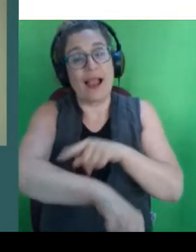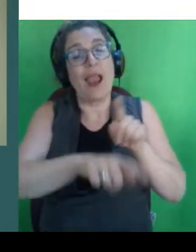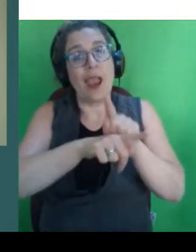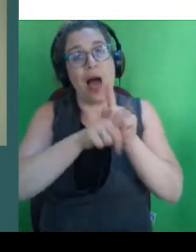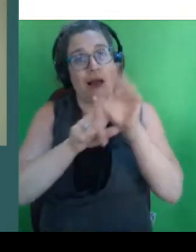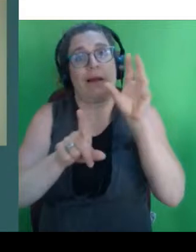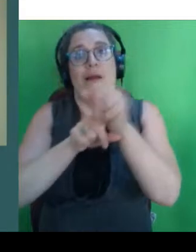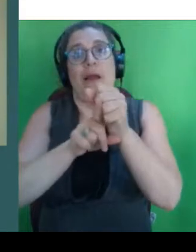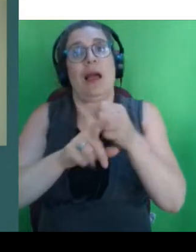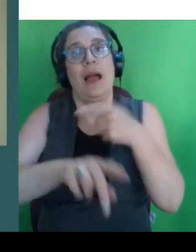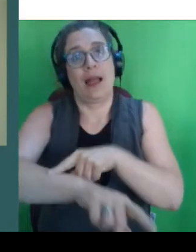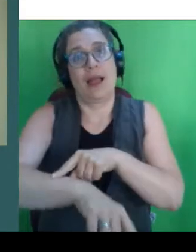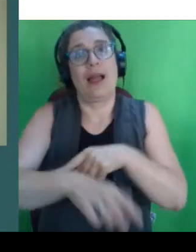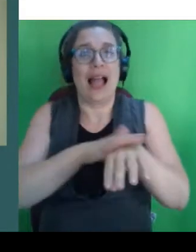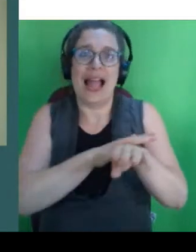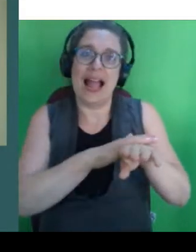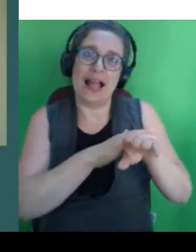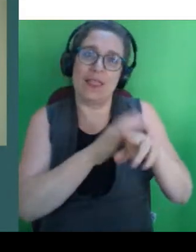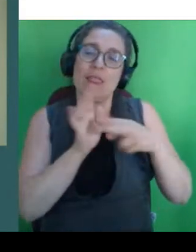notes.